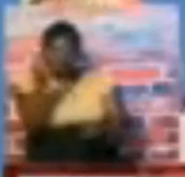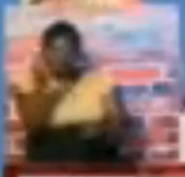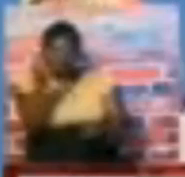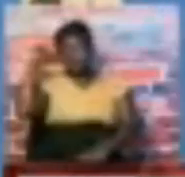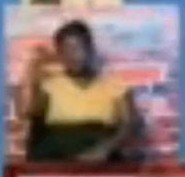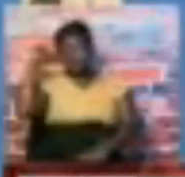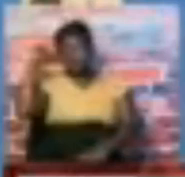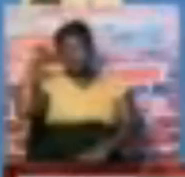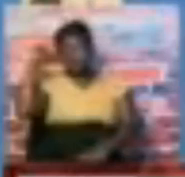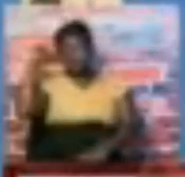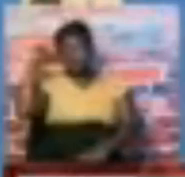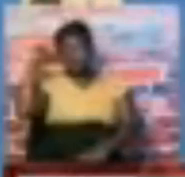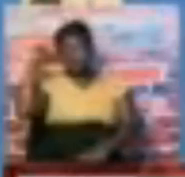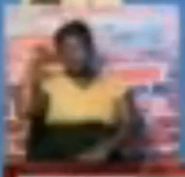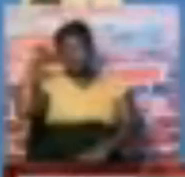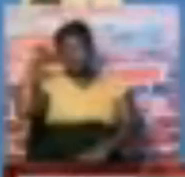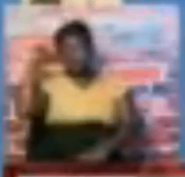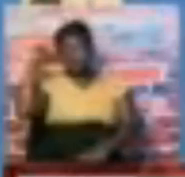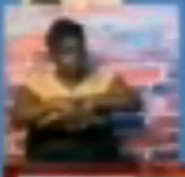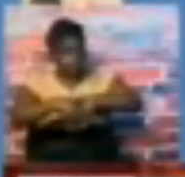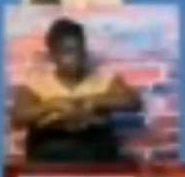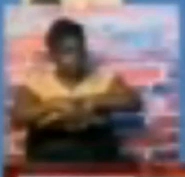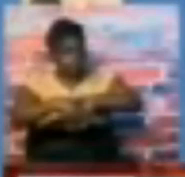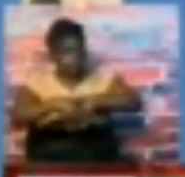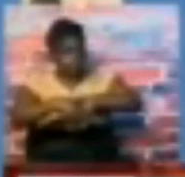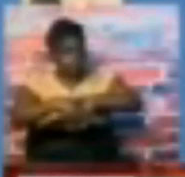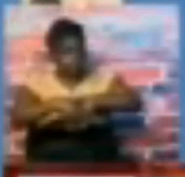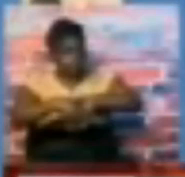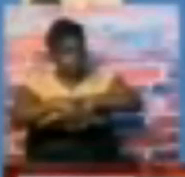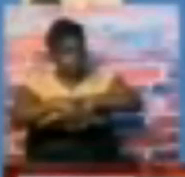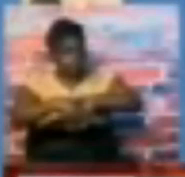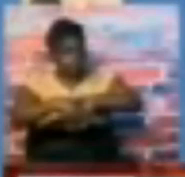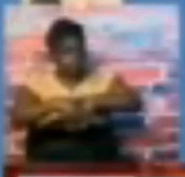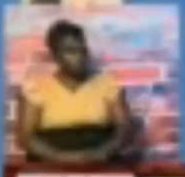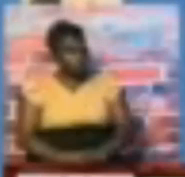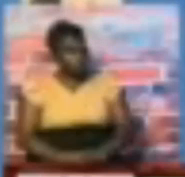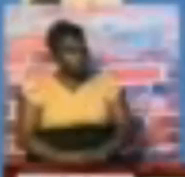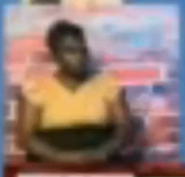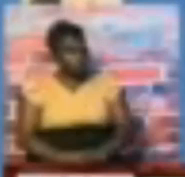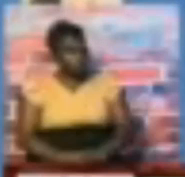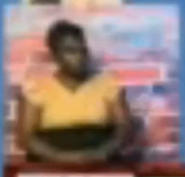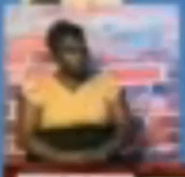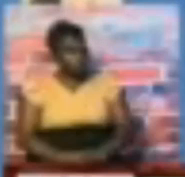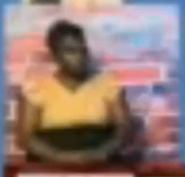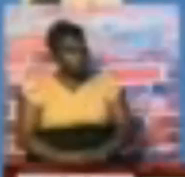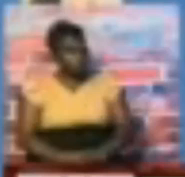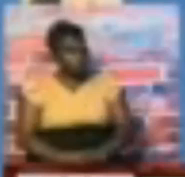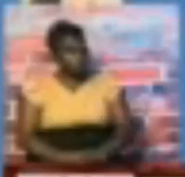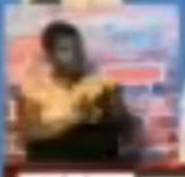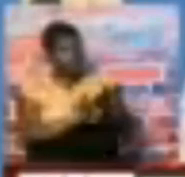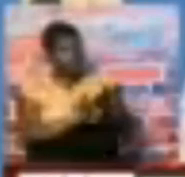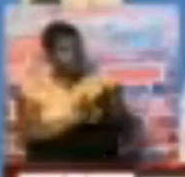You remember I read out measures that would